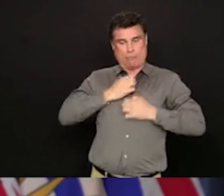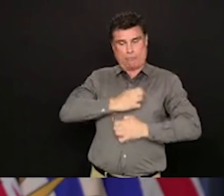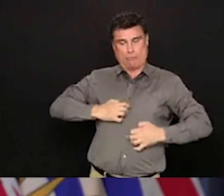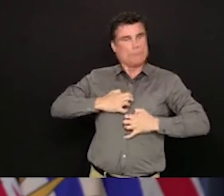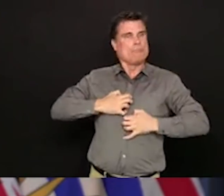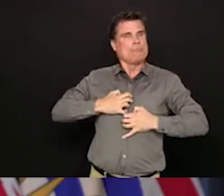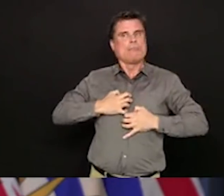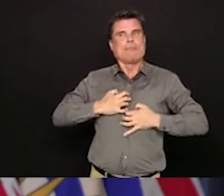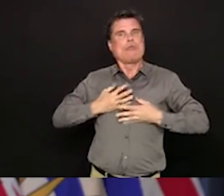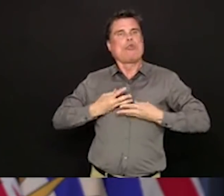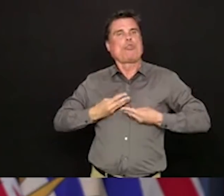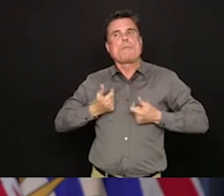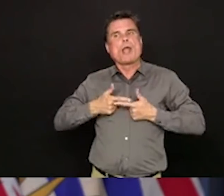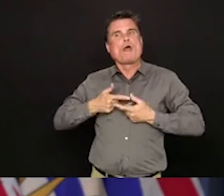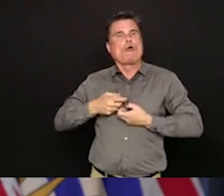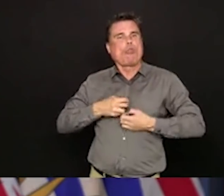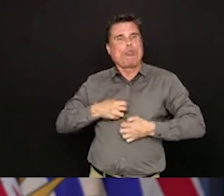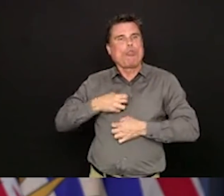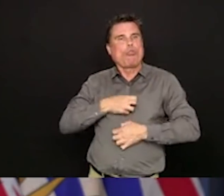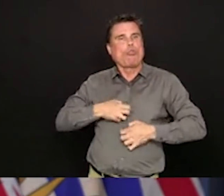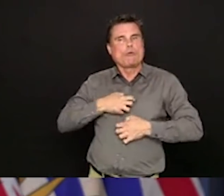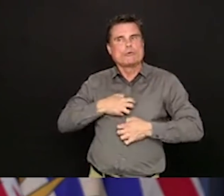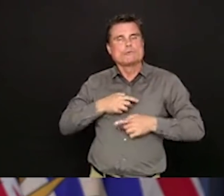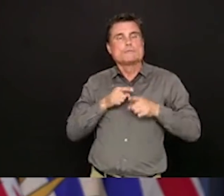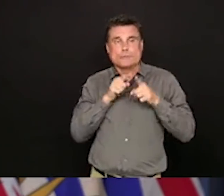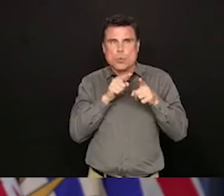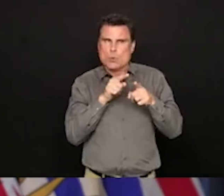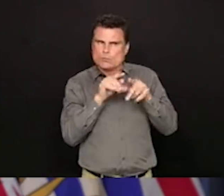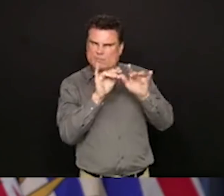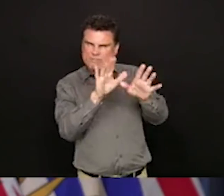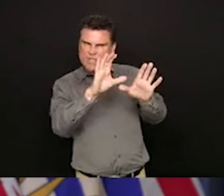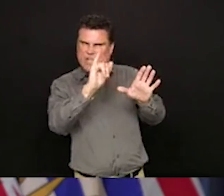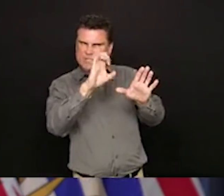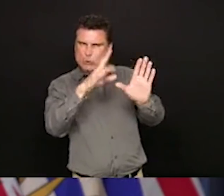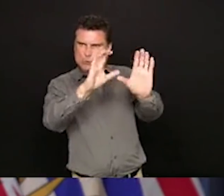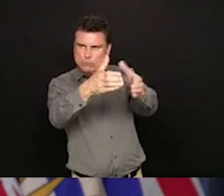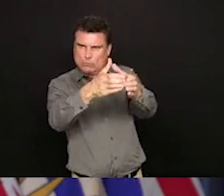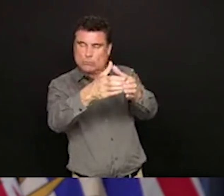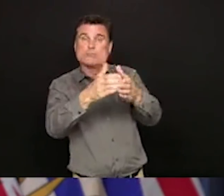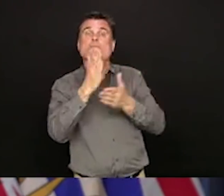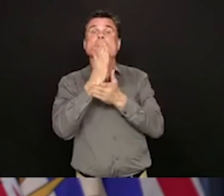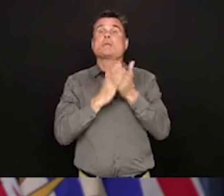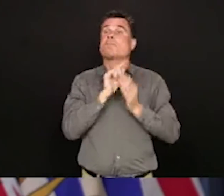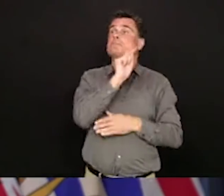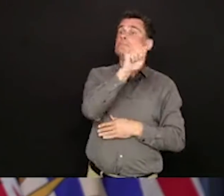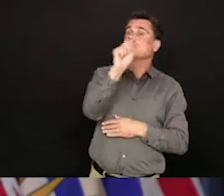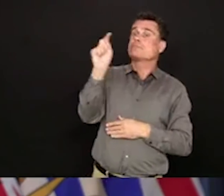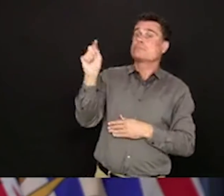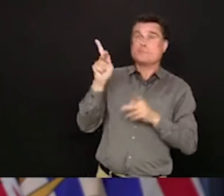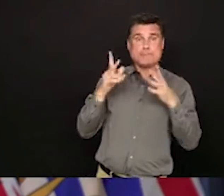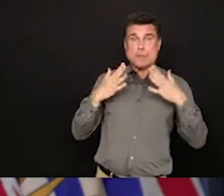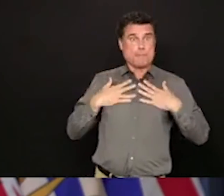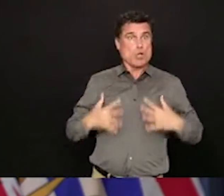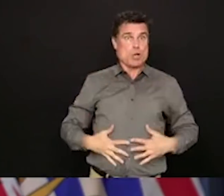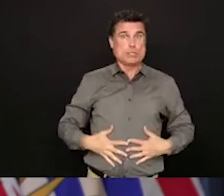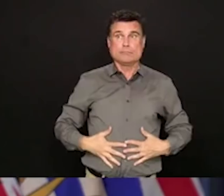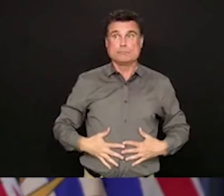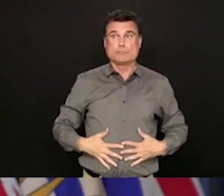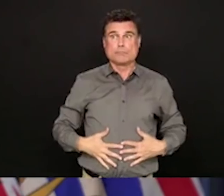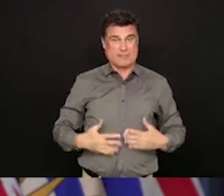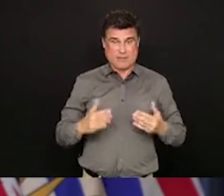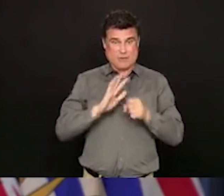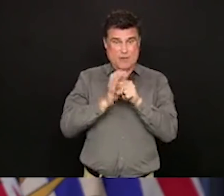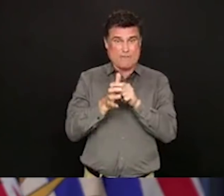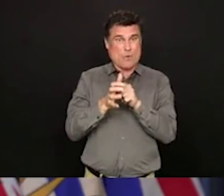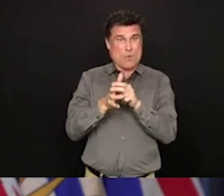the virus for periods of time, but it's not live virus, so they're not going to transmit it to others.